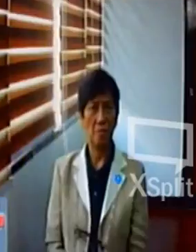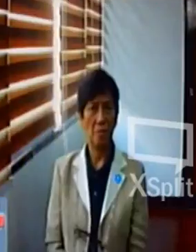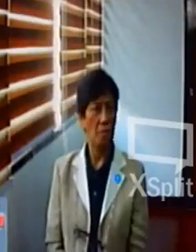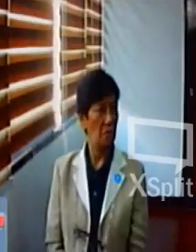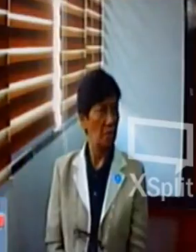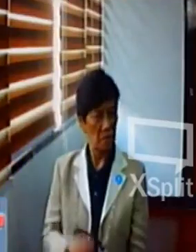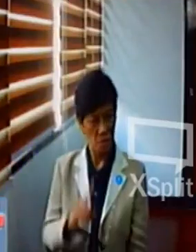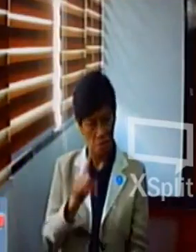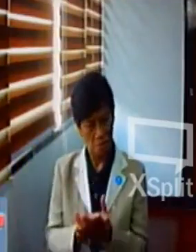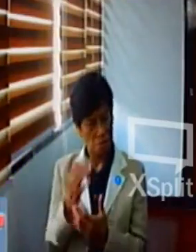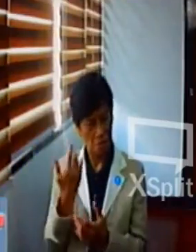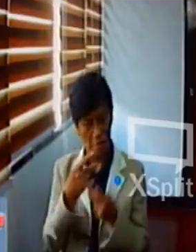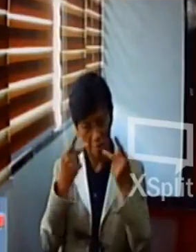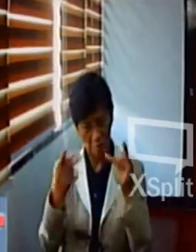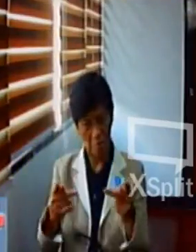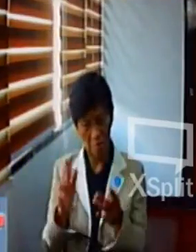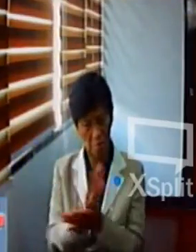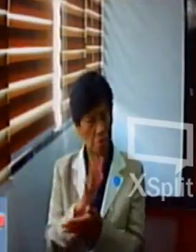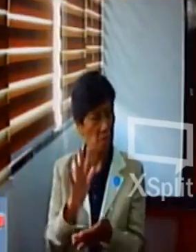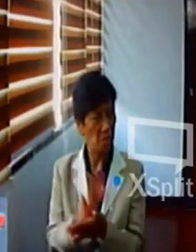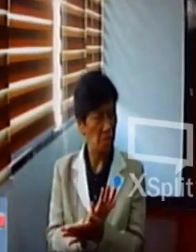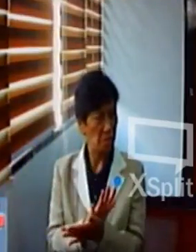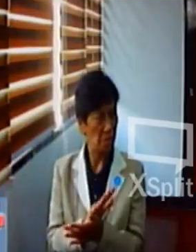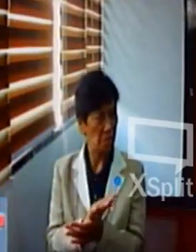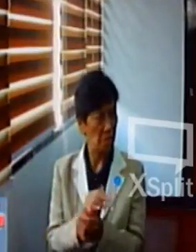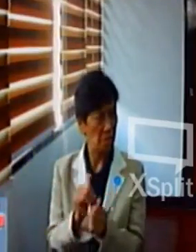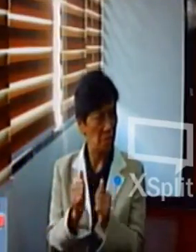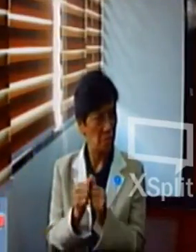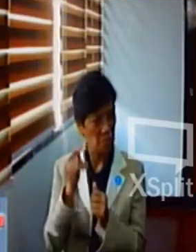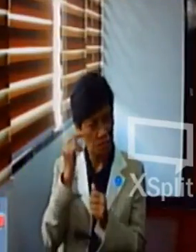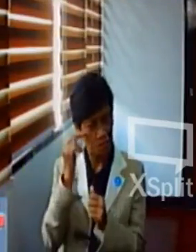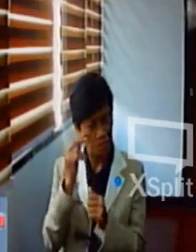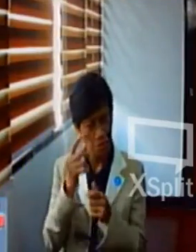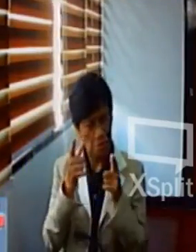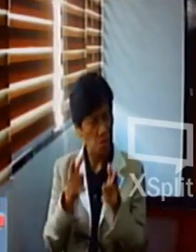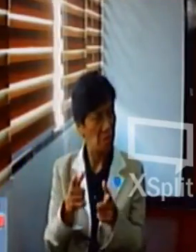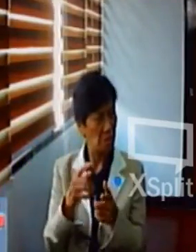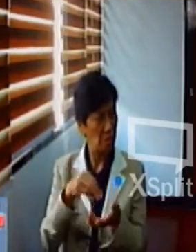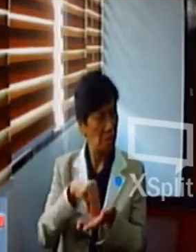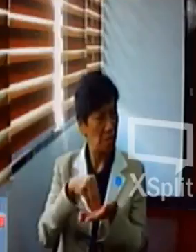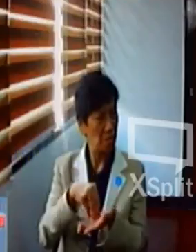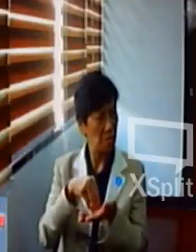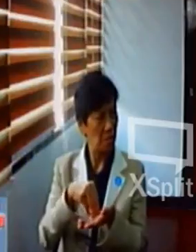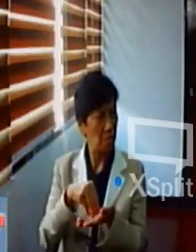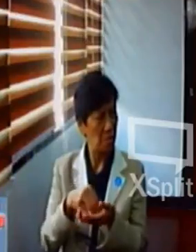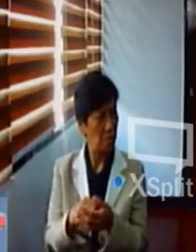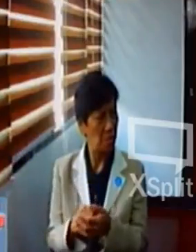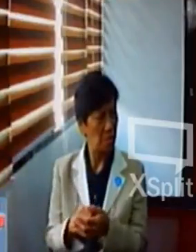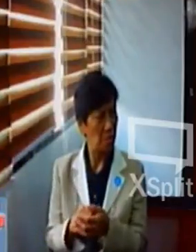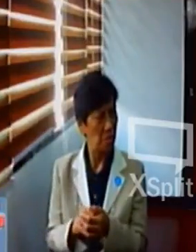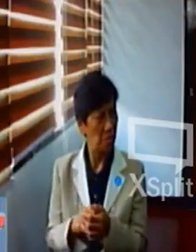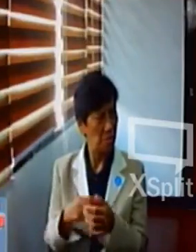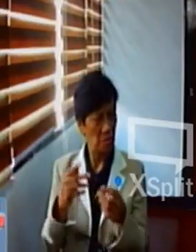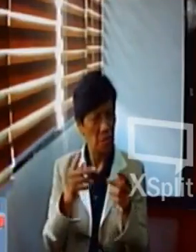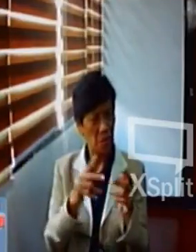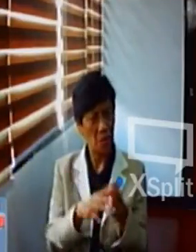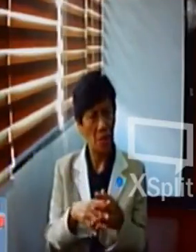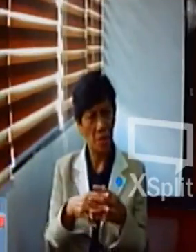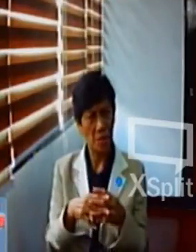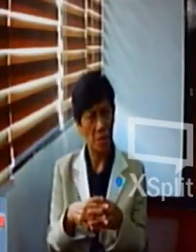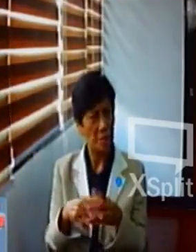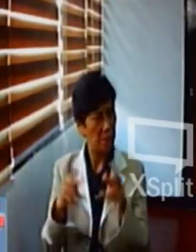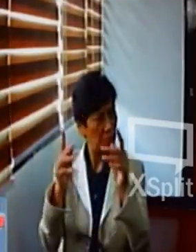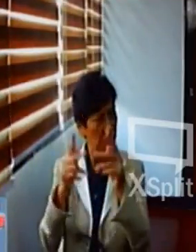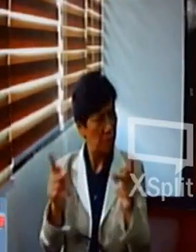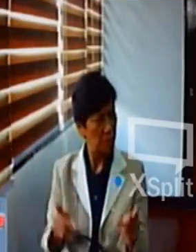we're going to publish a paper with NOAA looking at the modeled spawning patterns of skipjack and